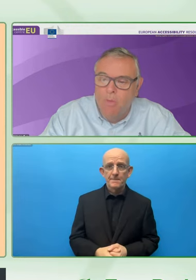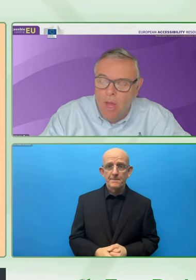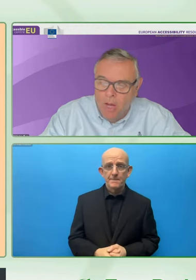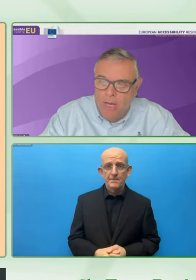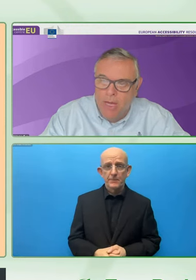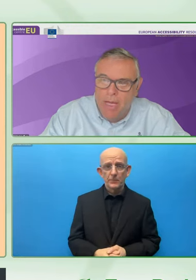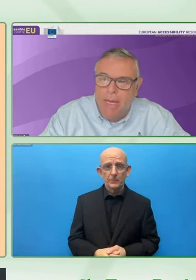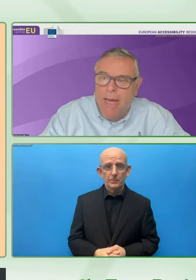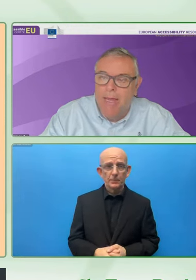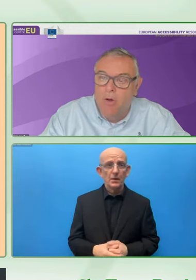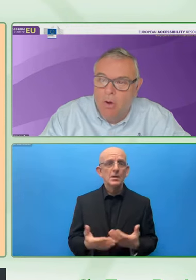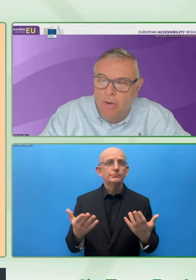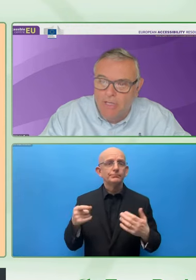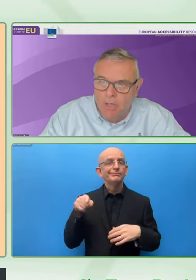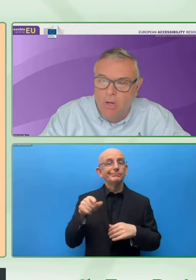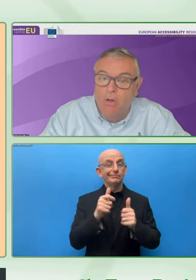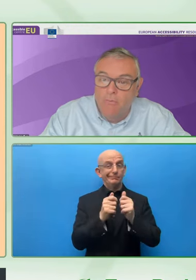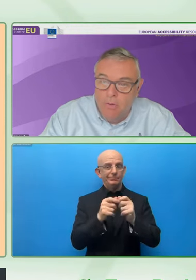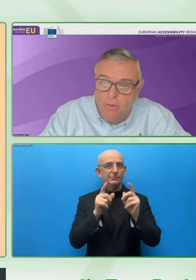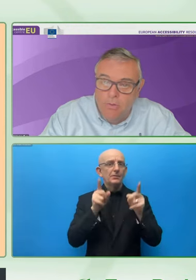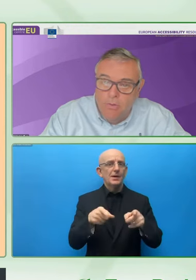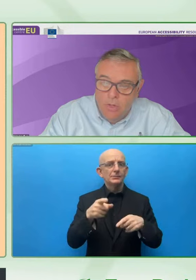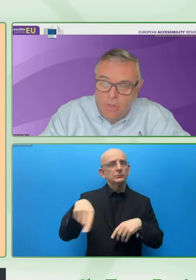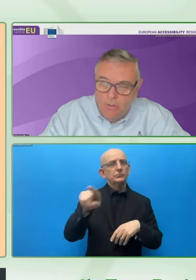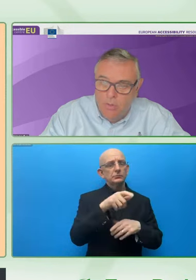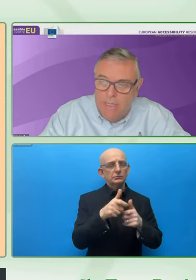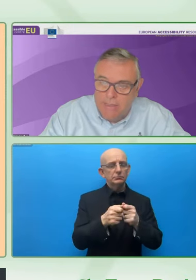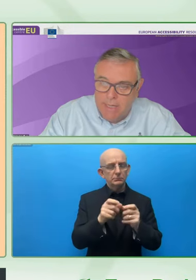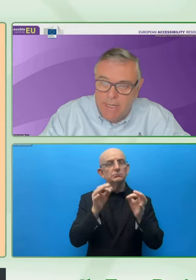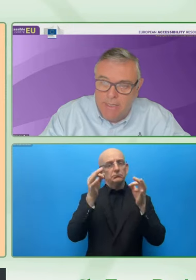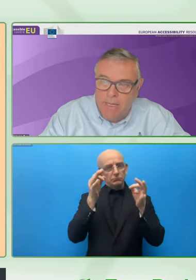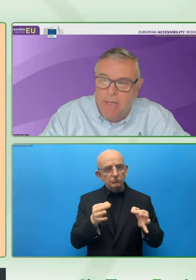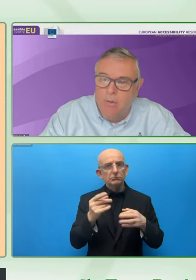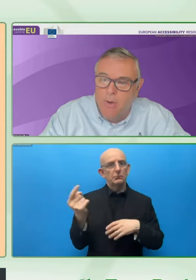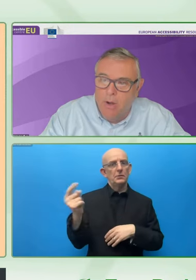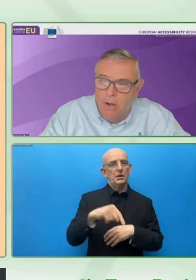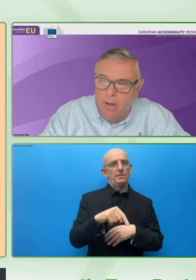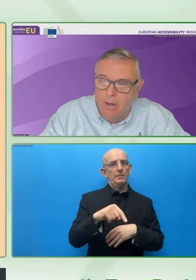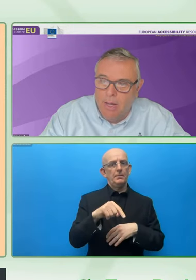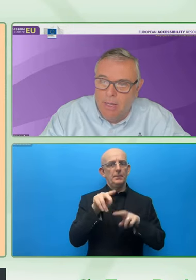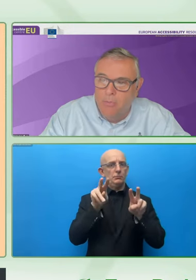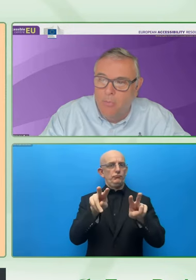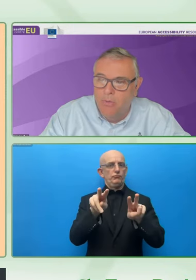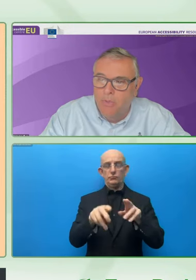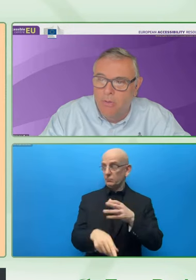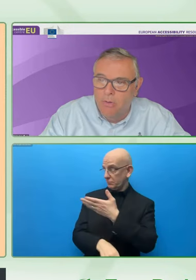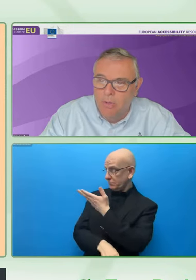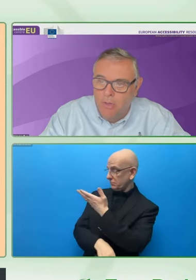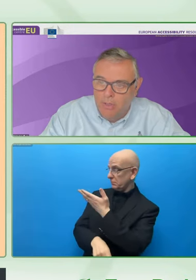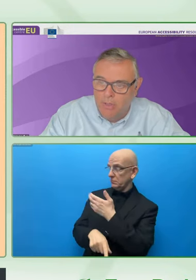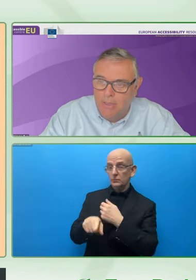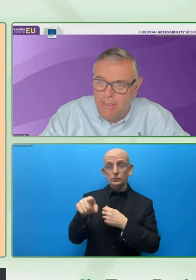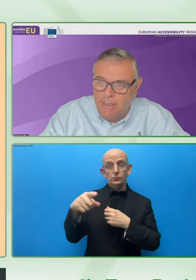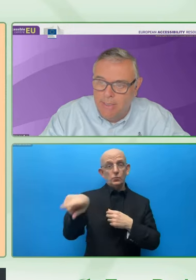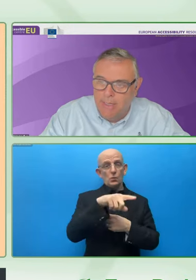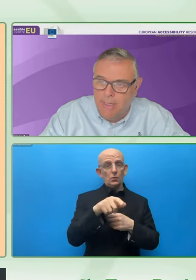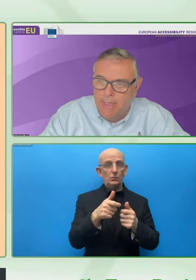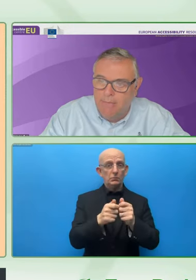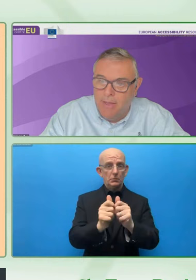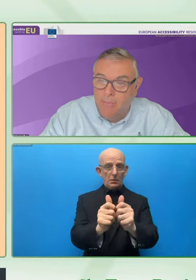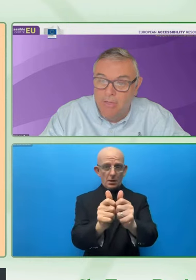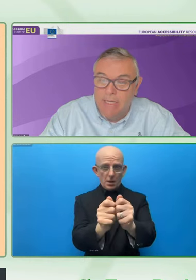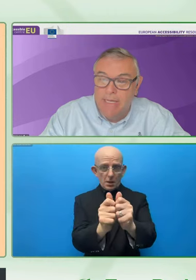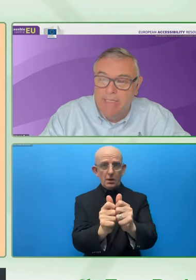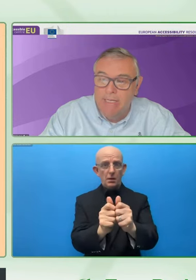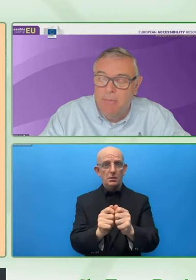So I encourage all of you to scan the QR and put your data